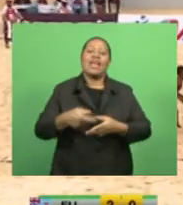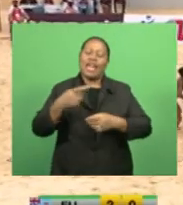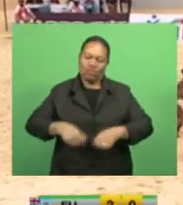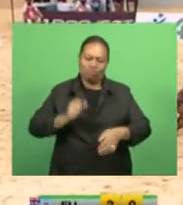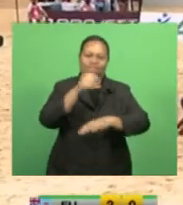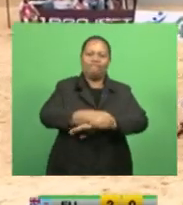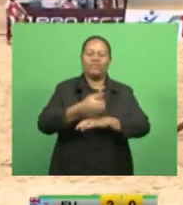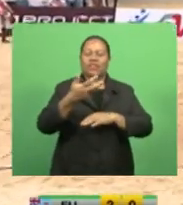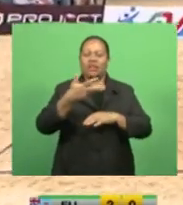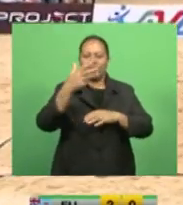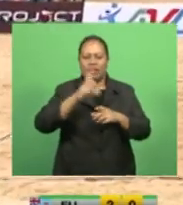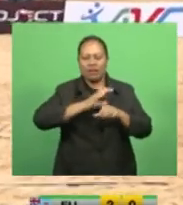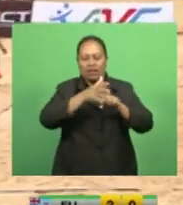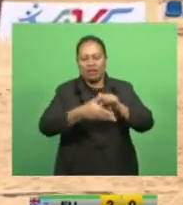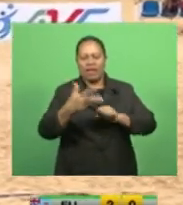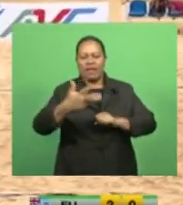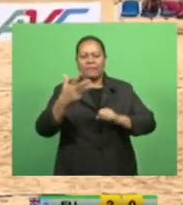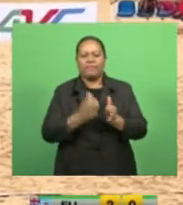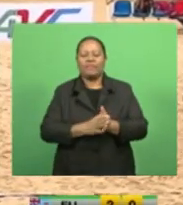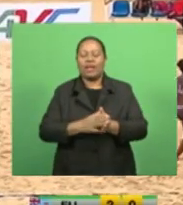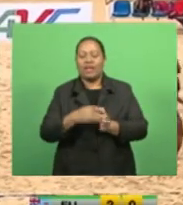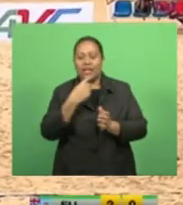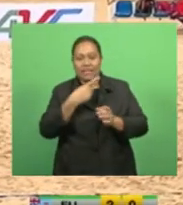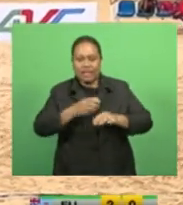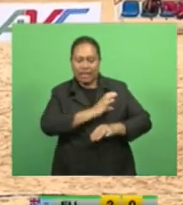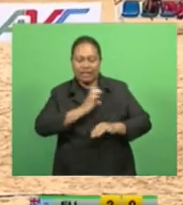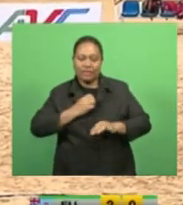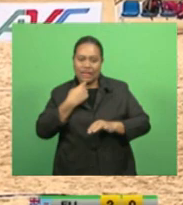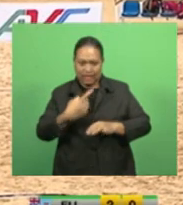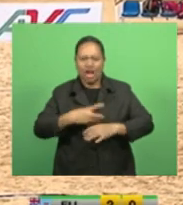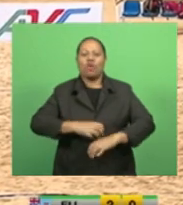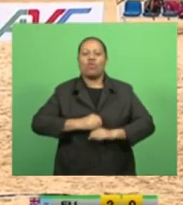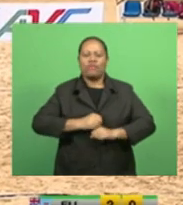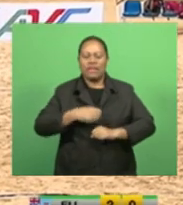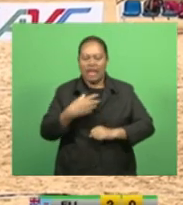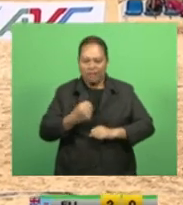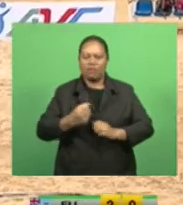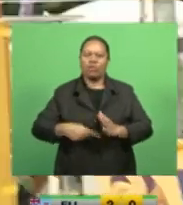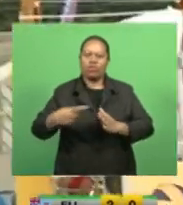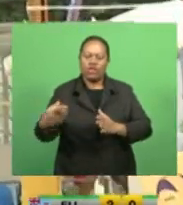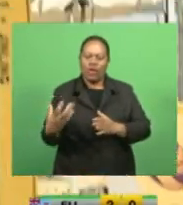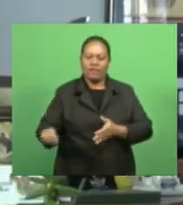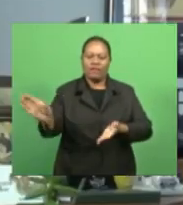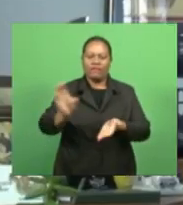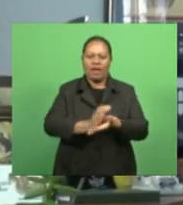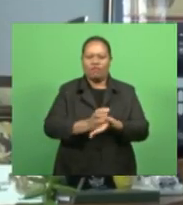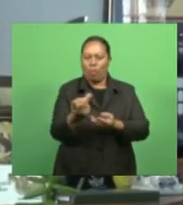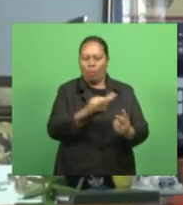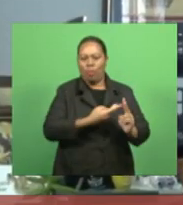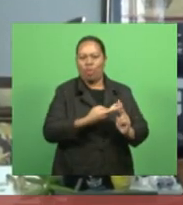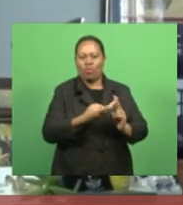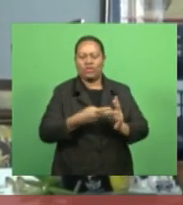against COVID-19. However, Ma says they're confident funding will come through for both events.